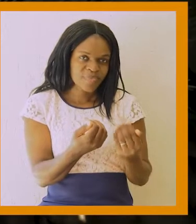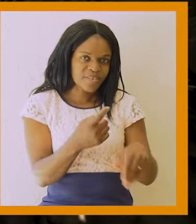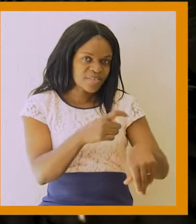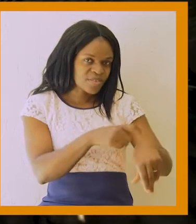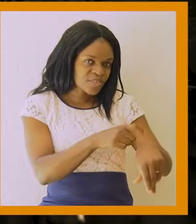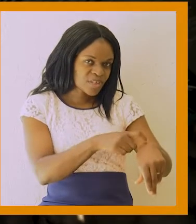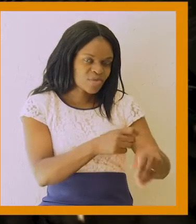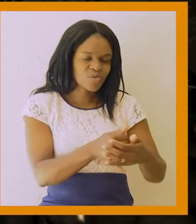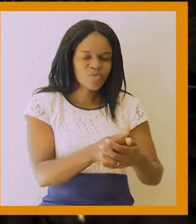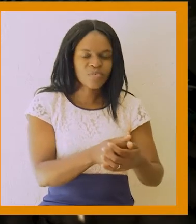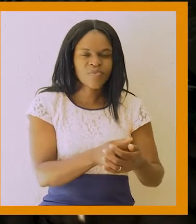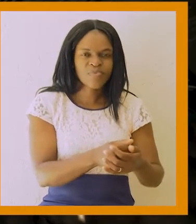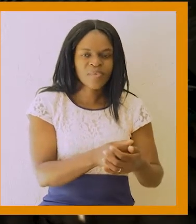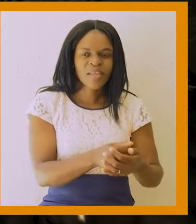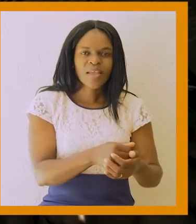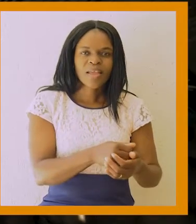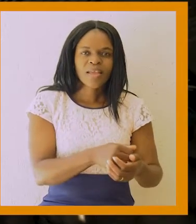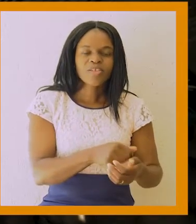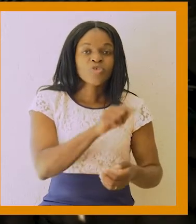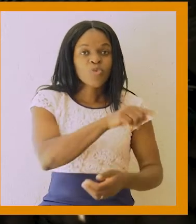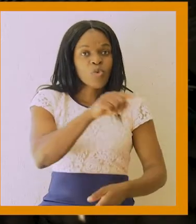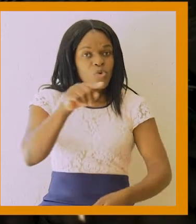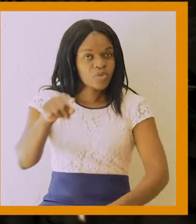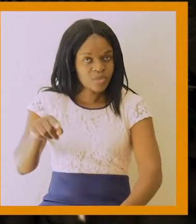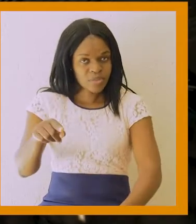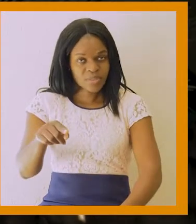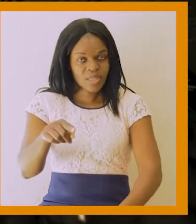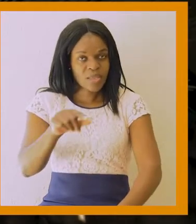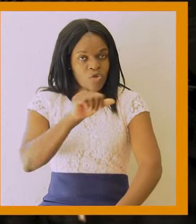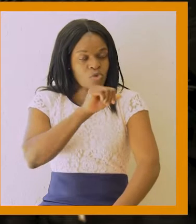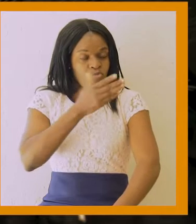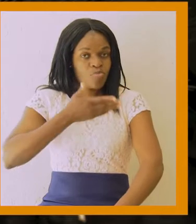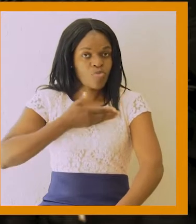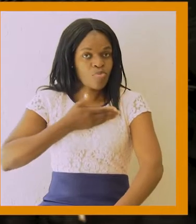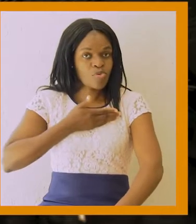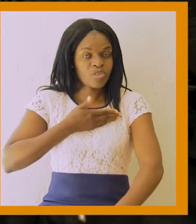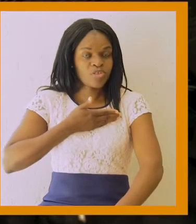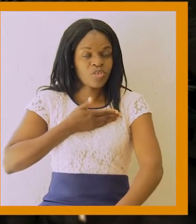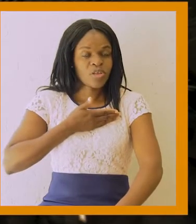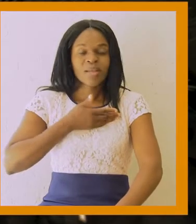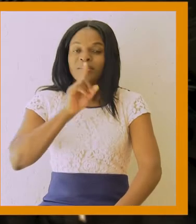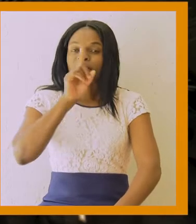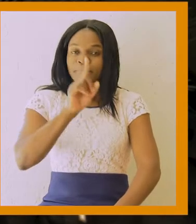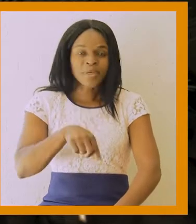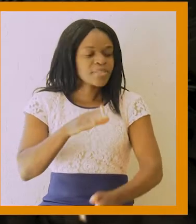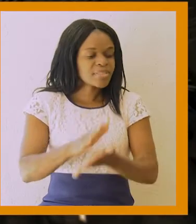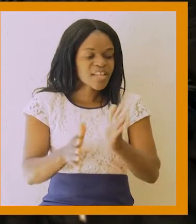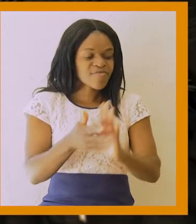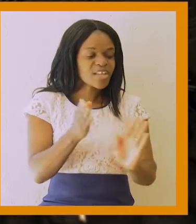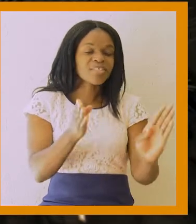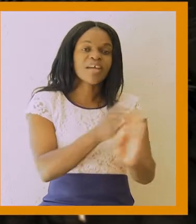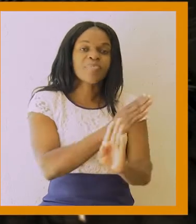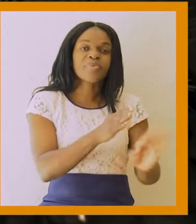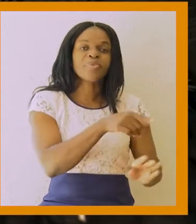to injure it, or those in power, those in authority, to abuse because they